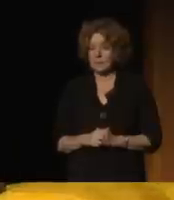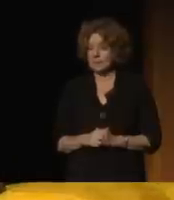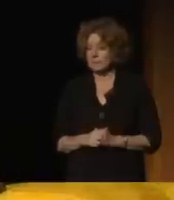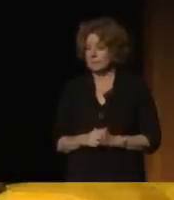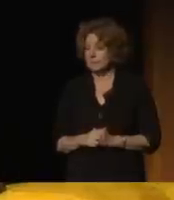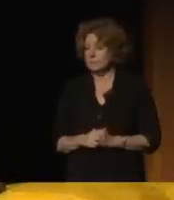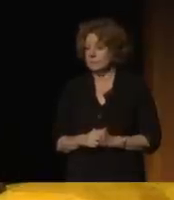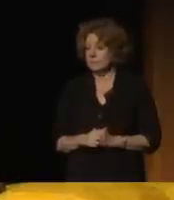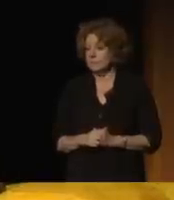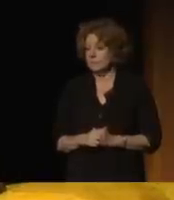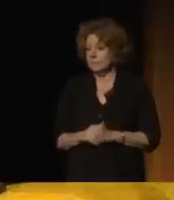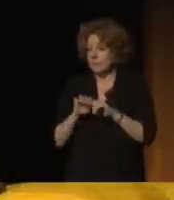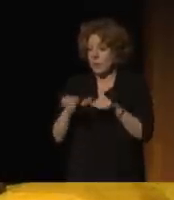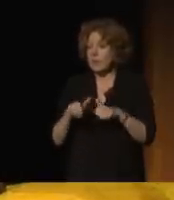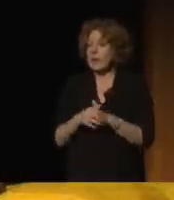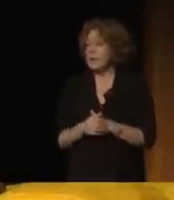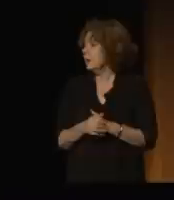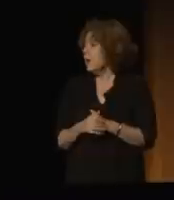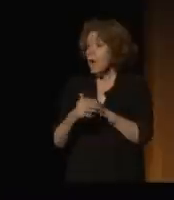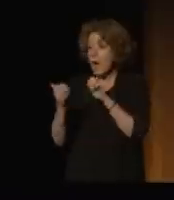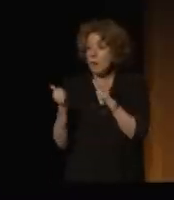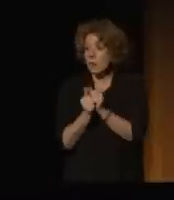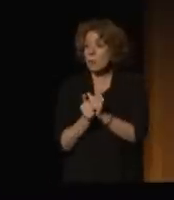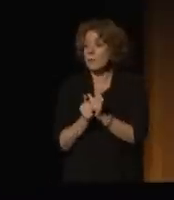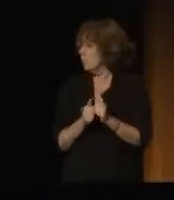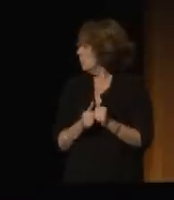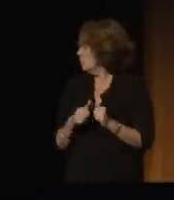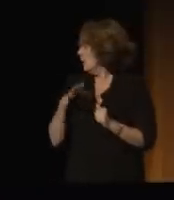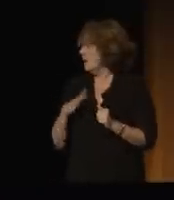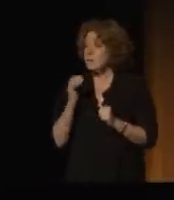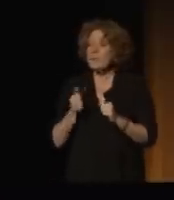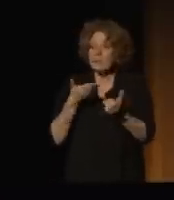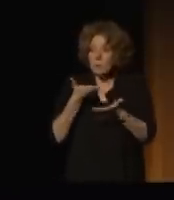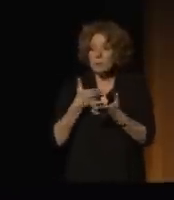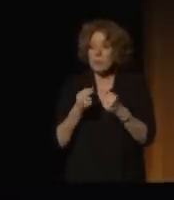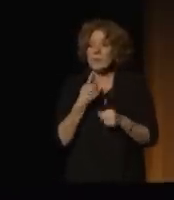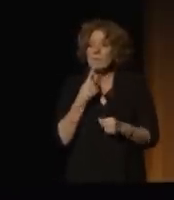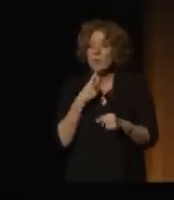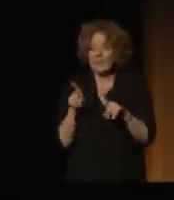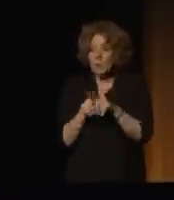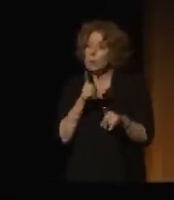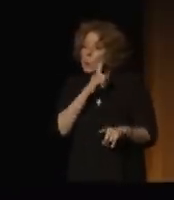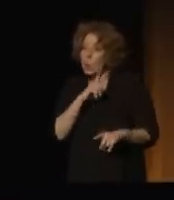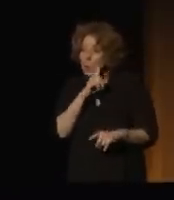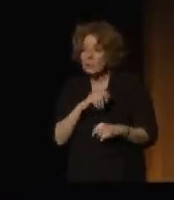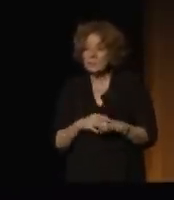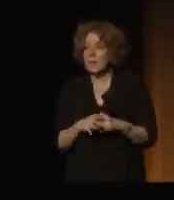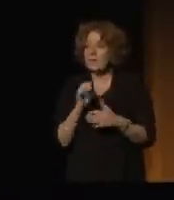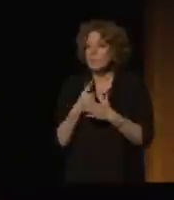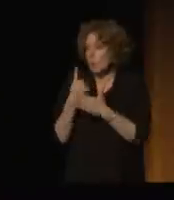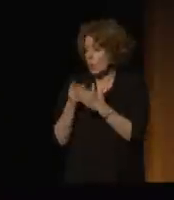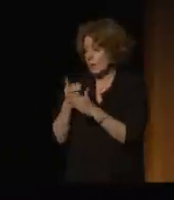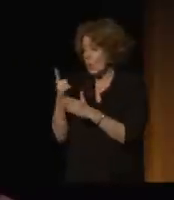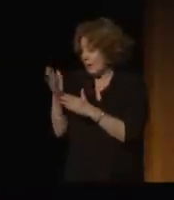Okay, to respond to both of you as best I can. So I agree with you. We need to be having this conversation with boys and girls as well. This is not a